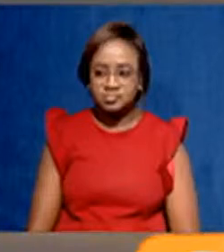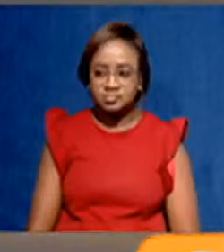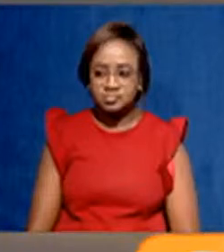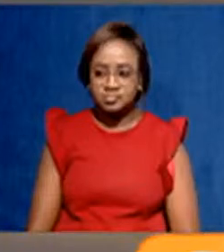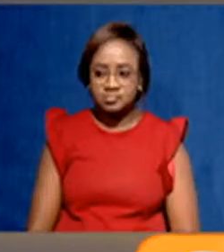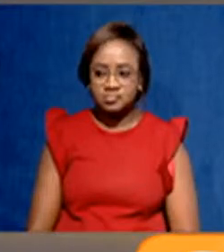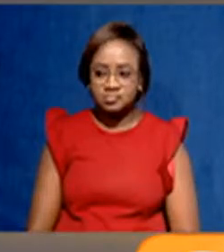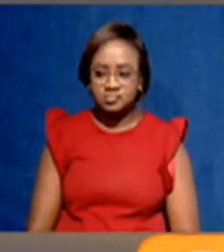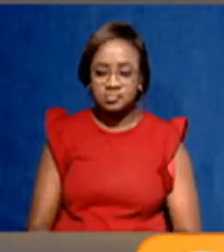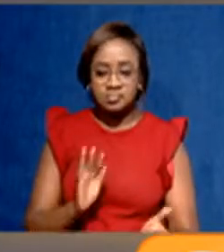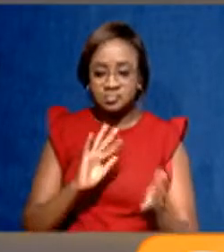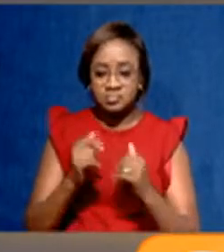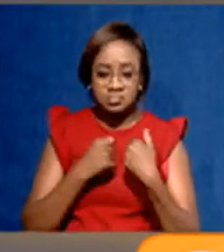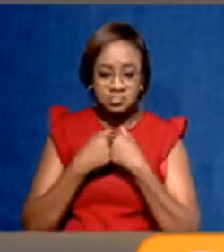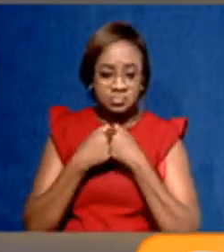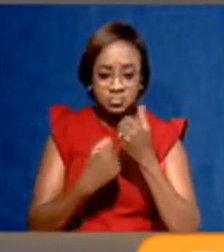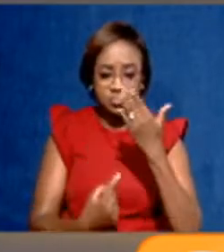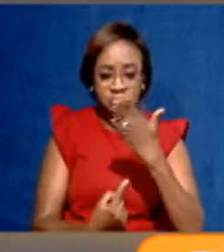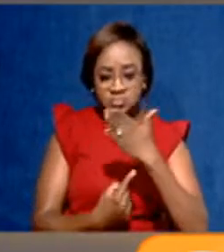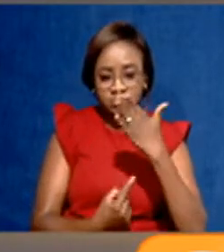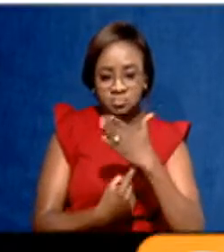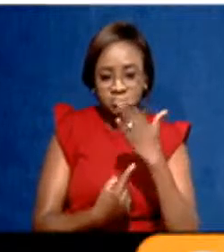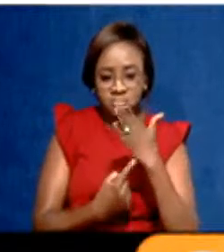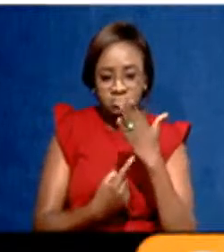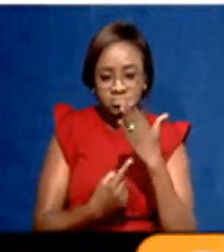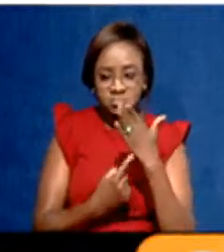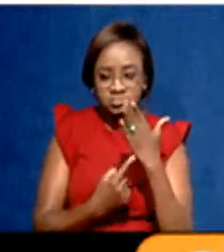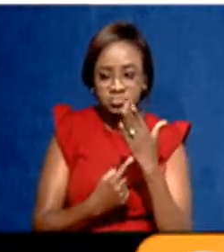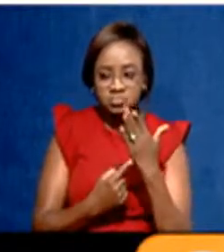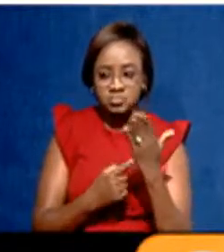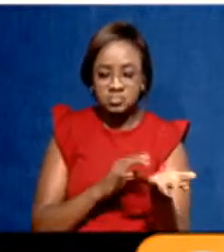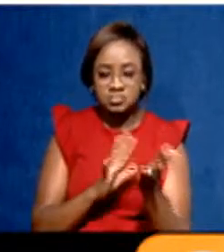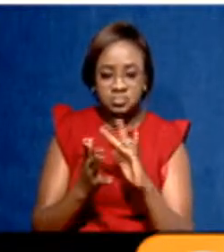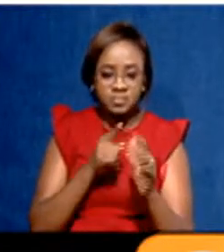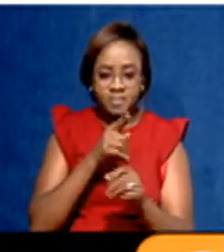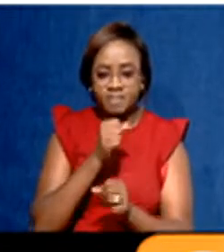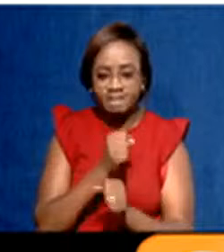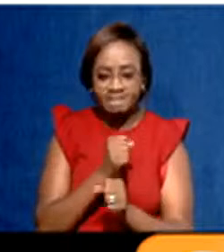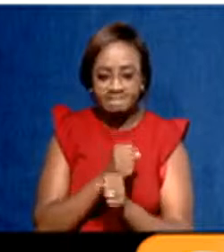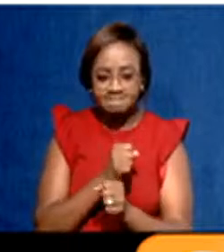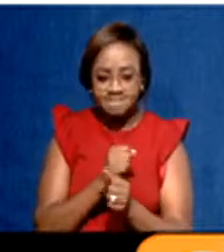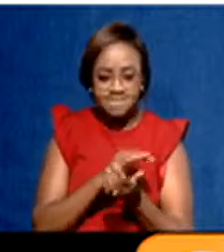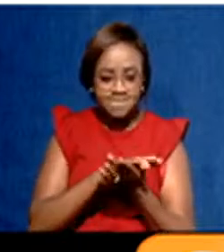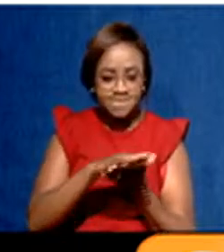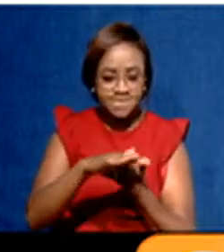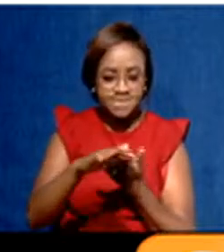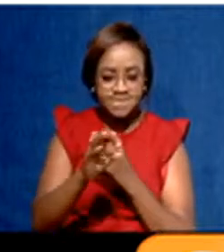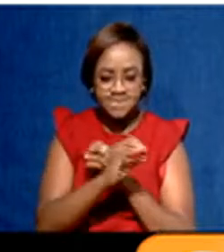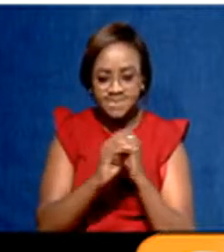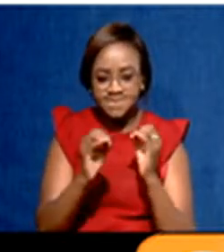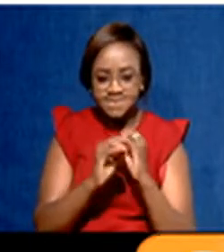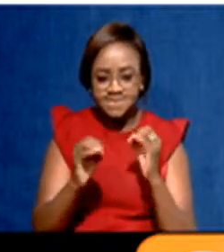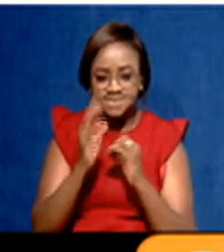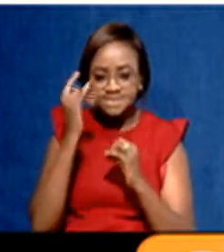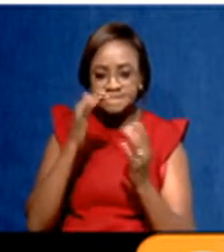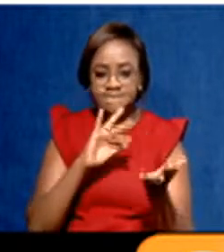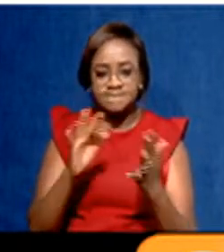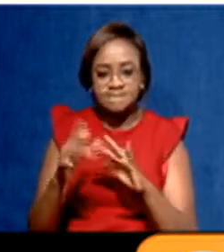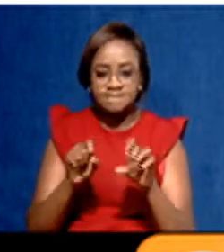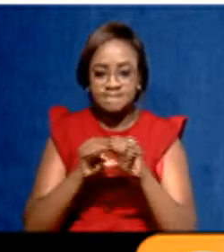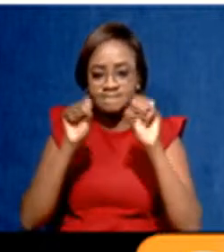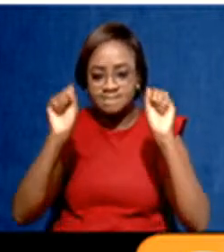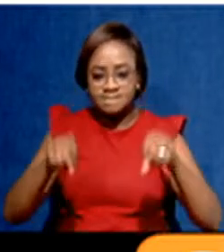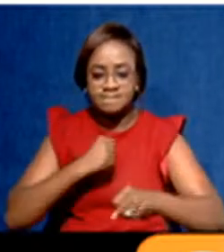automation. At times we have downtime. Yeah, there are several instances where at times those systems just go